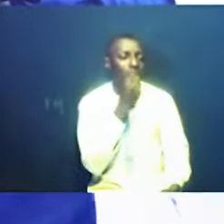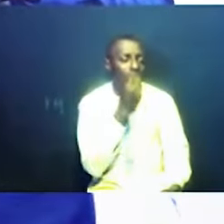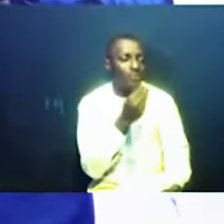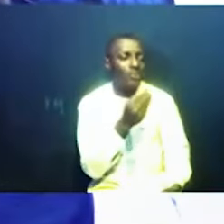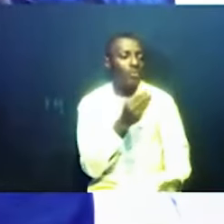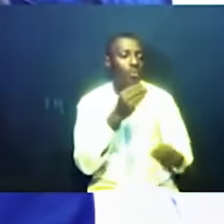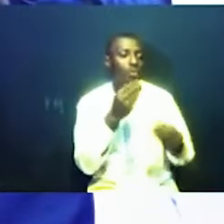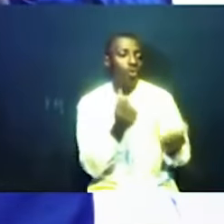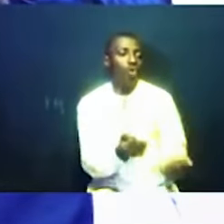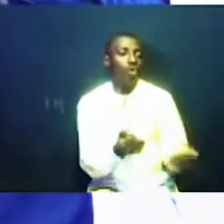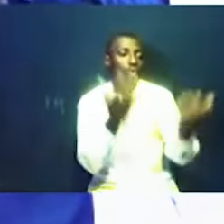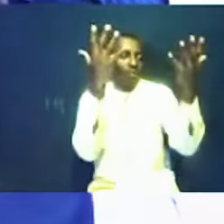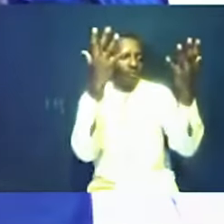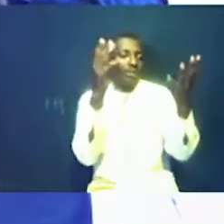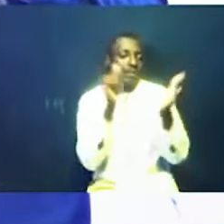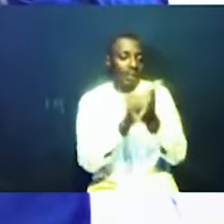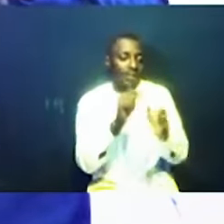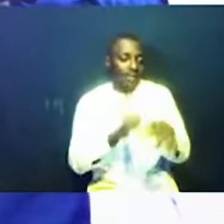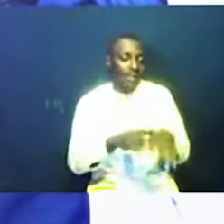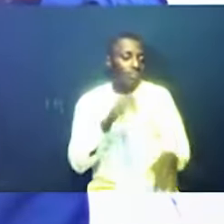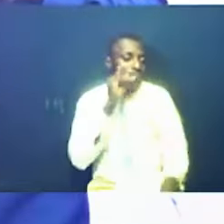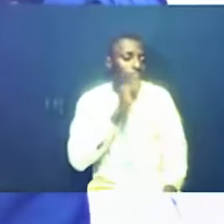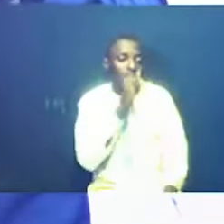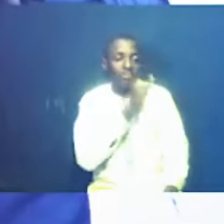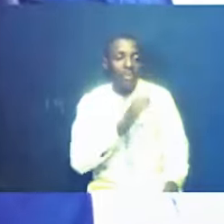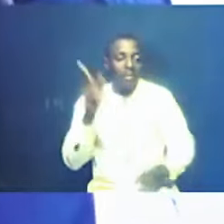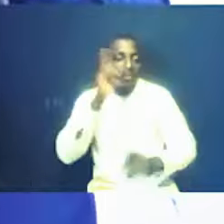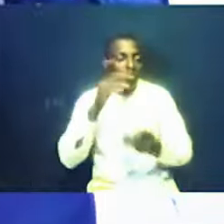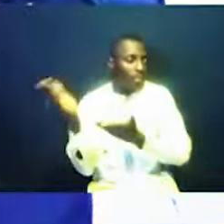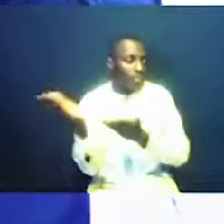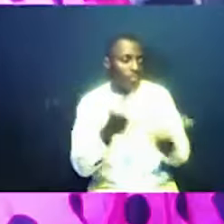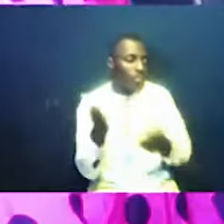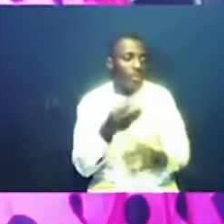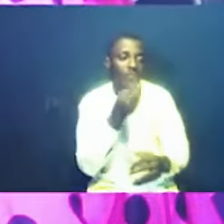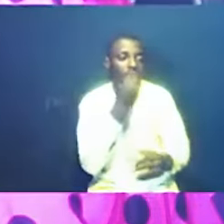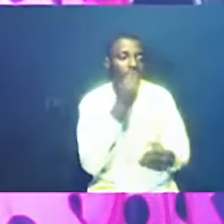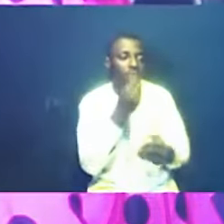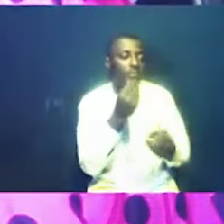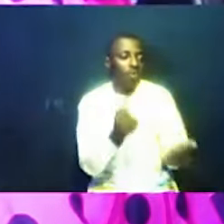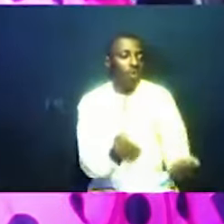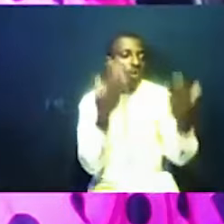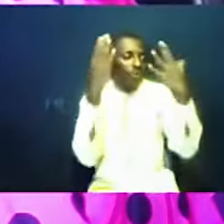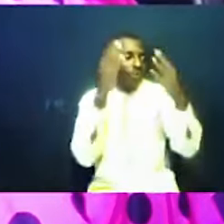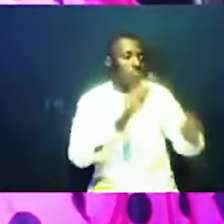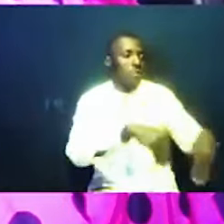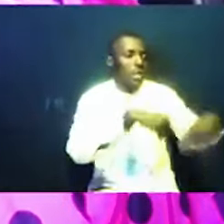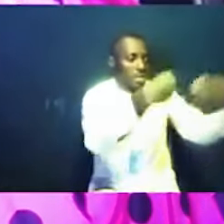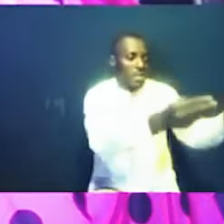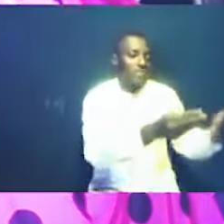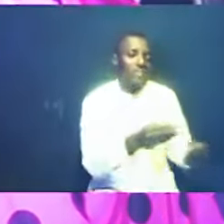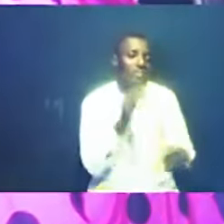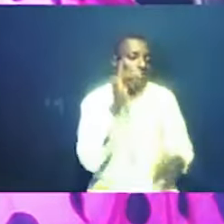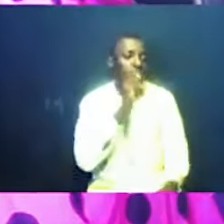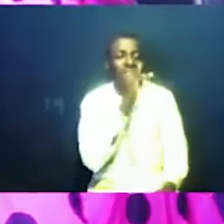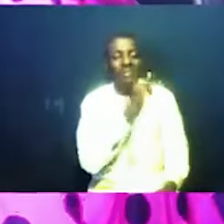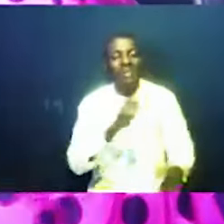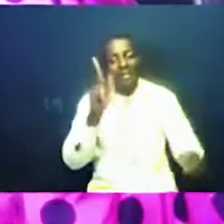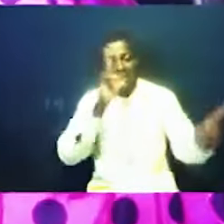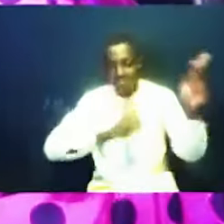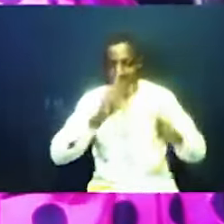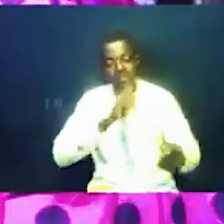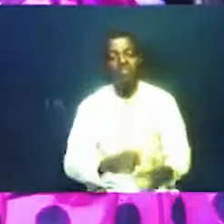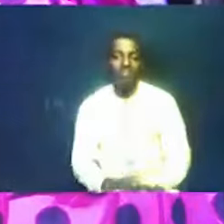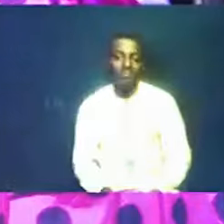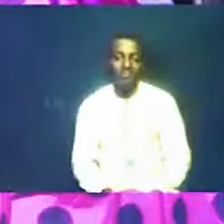by the Israelites. Na mi no Israel musua kunyina mu se o medi me sofo na ommo afori